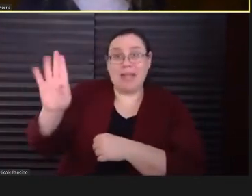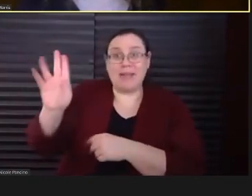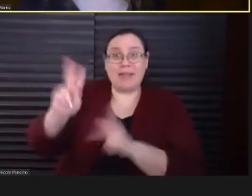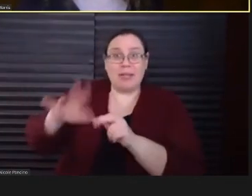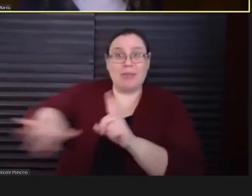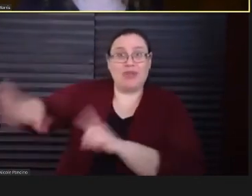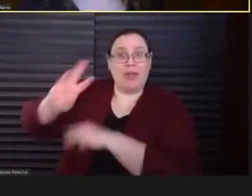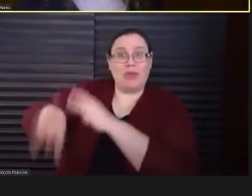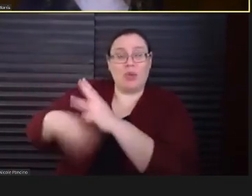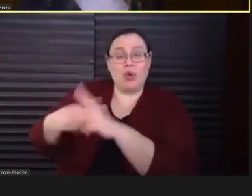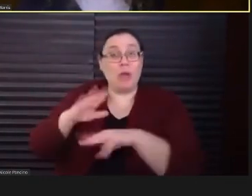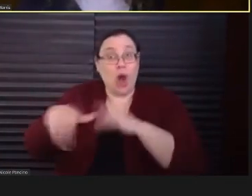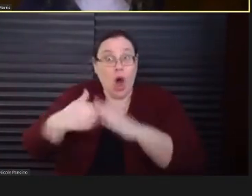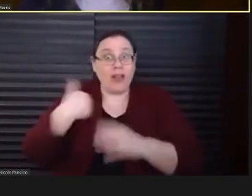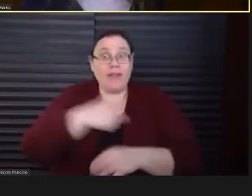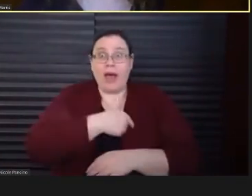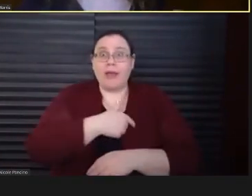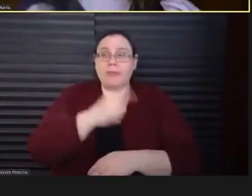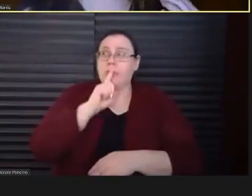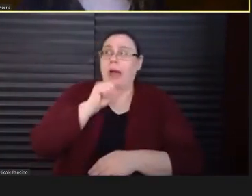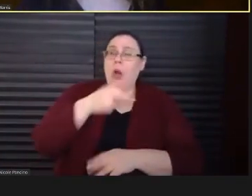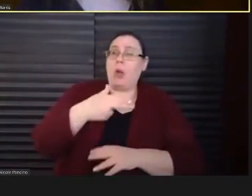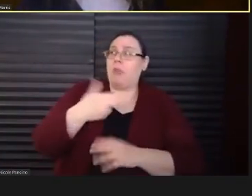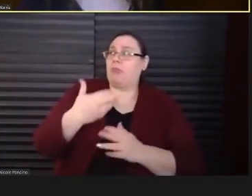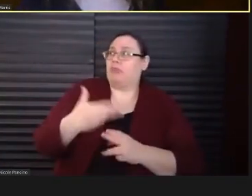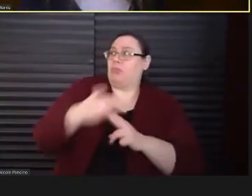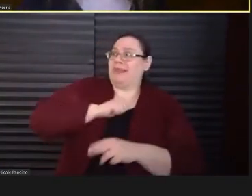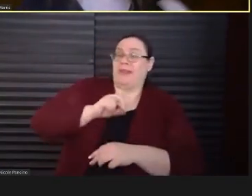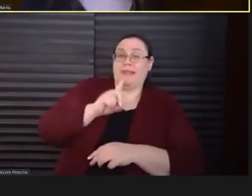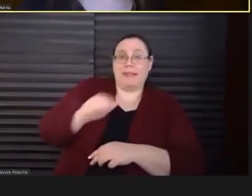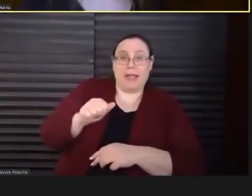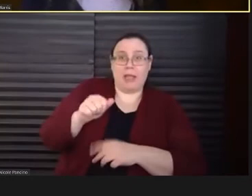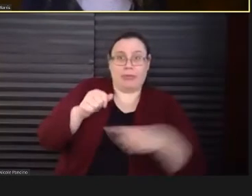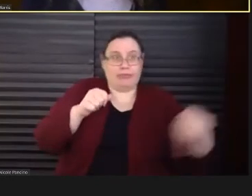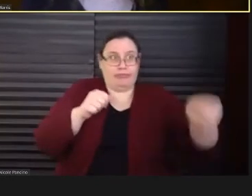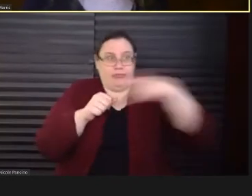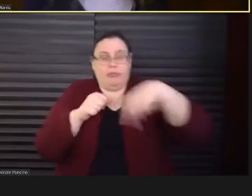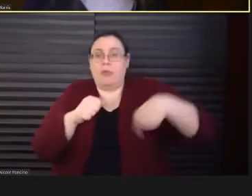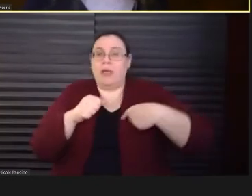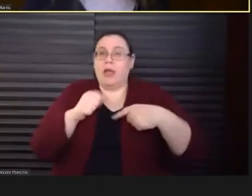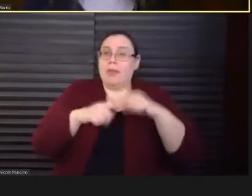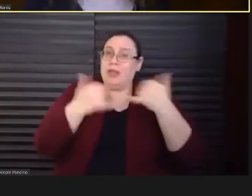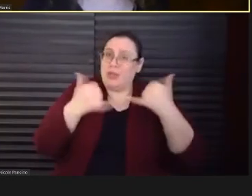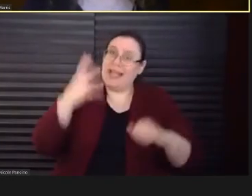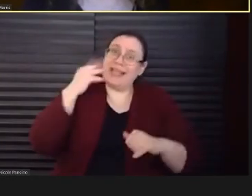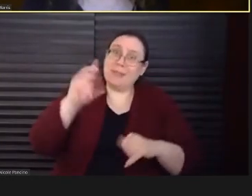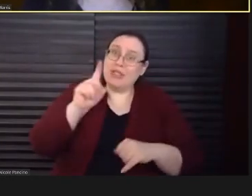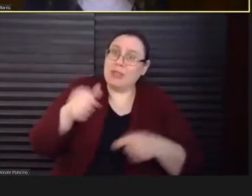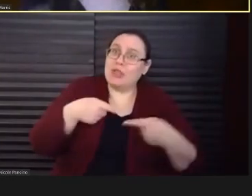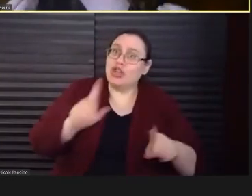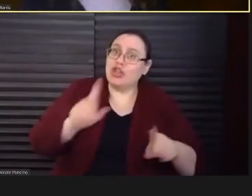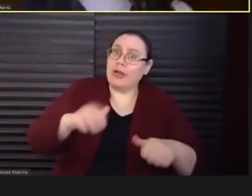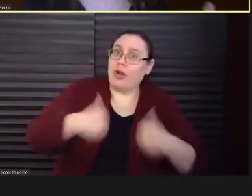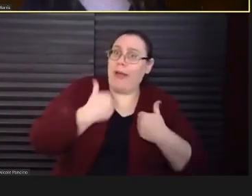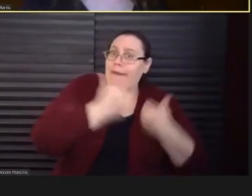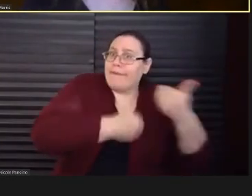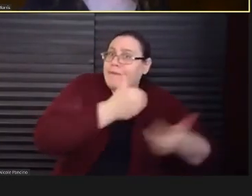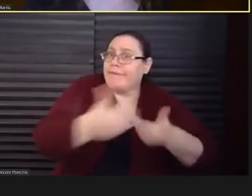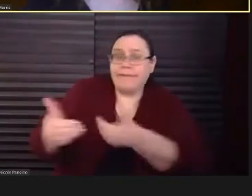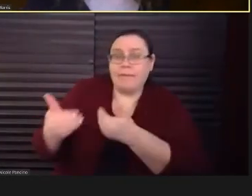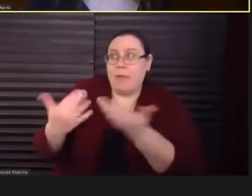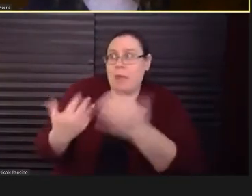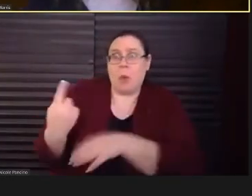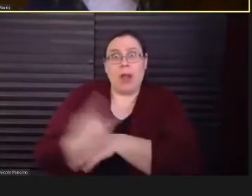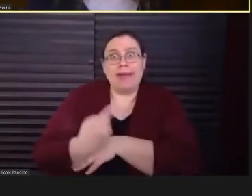us, even if we don't identify as disabled, experiences disability even throughout the course of a single day and will then be able